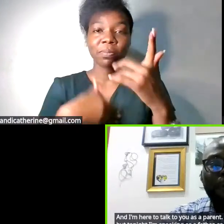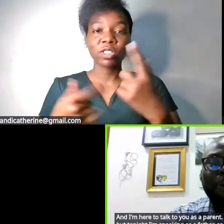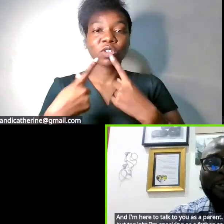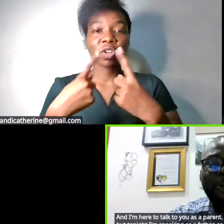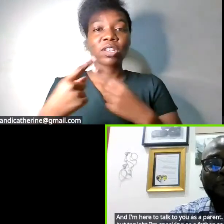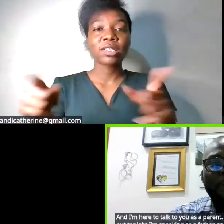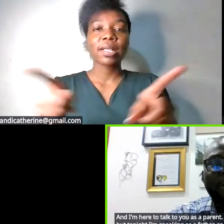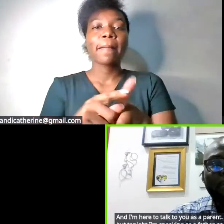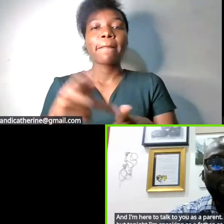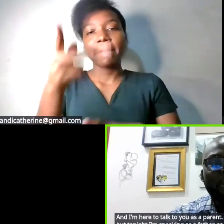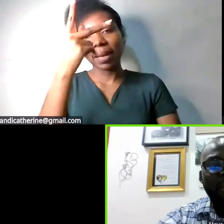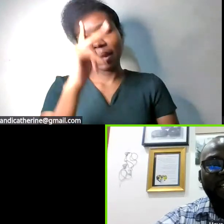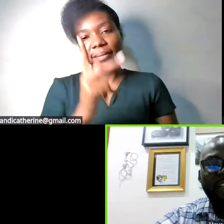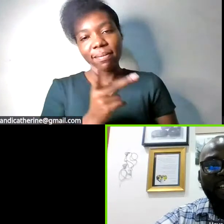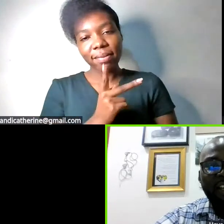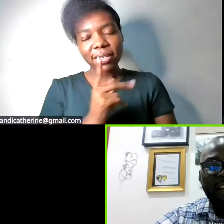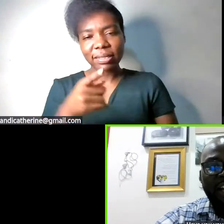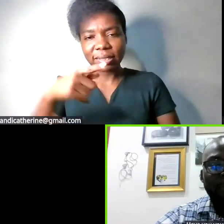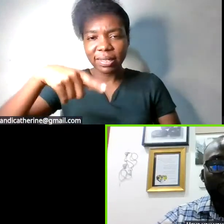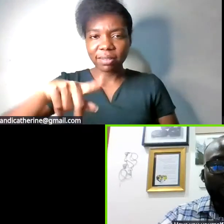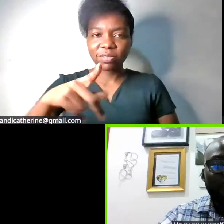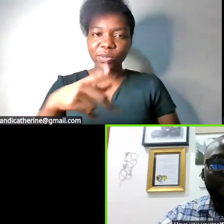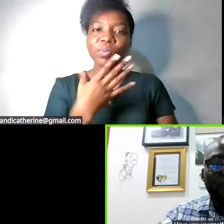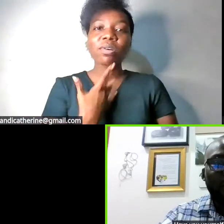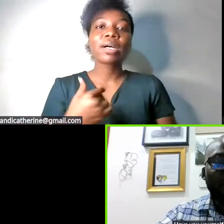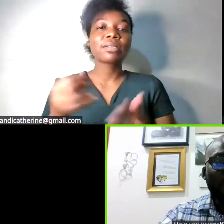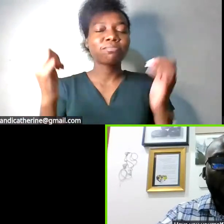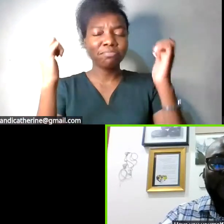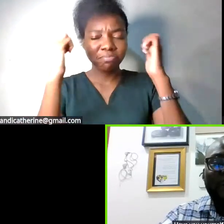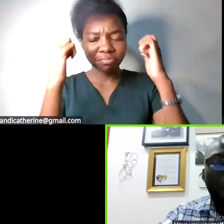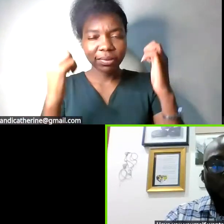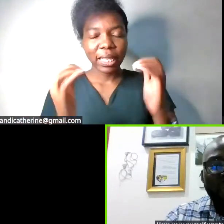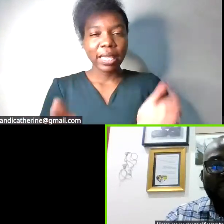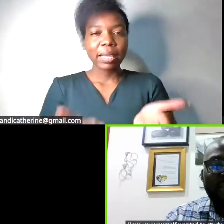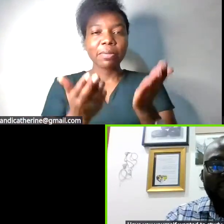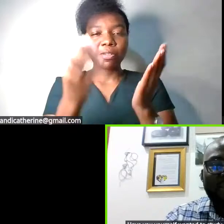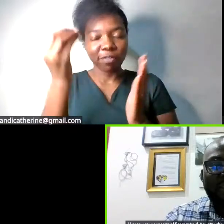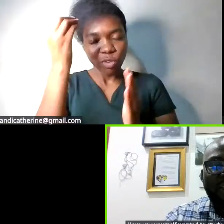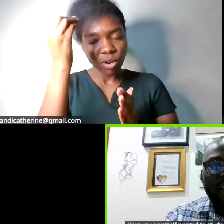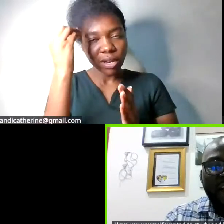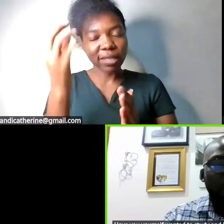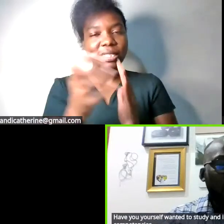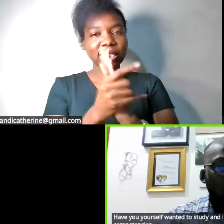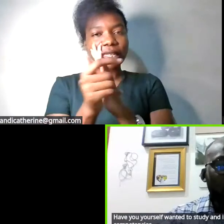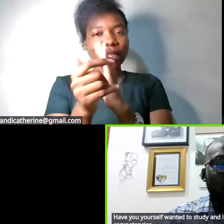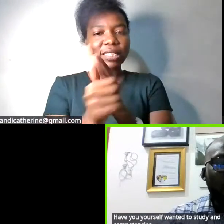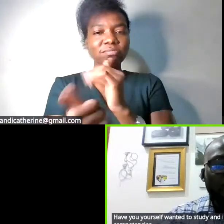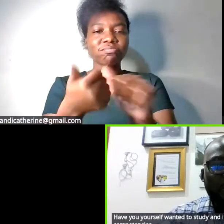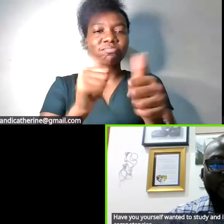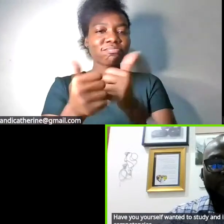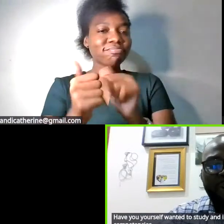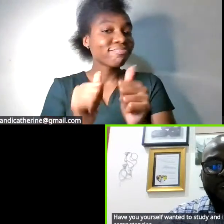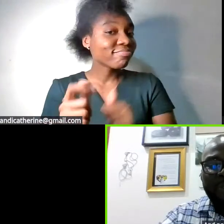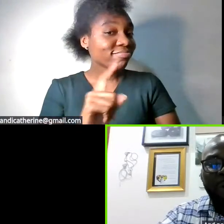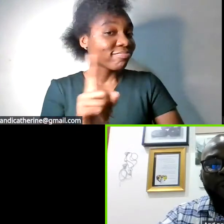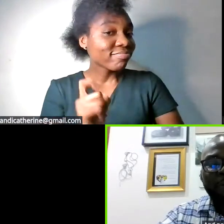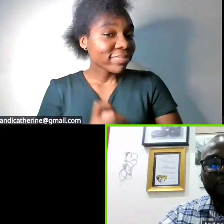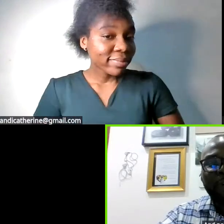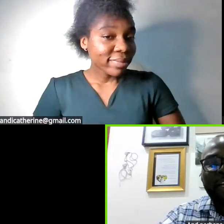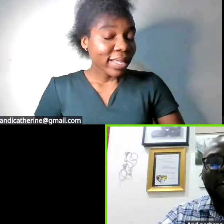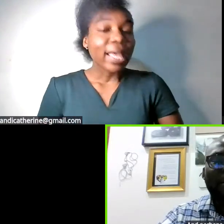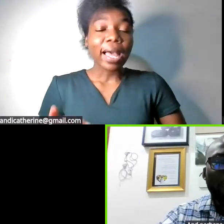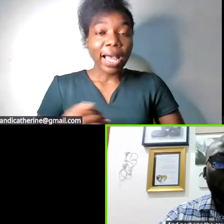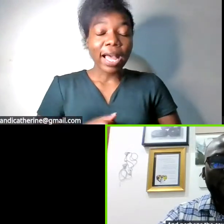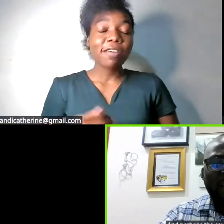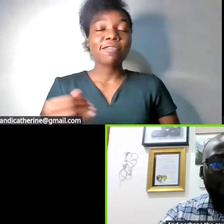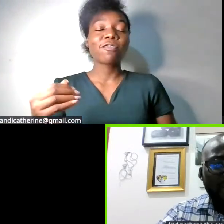Have you yourself wanted to study and improve your knowledge and skills and competencies? And perhaps the courses and programs you're looking to